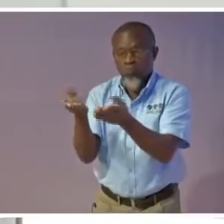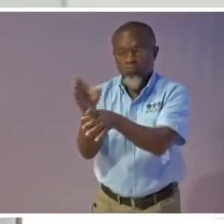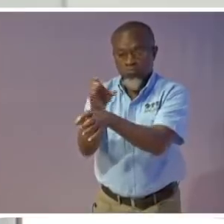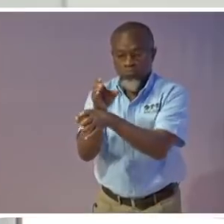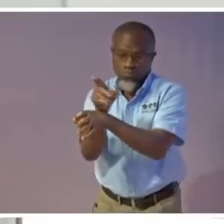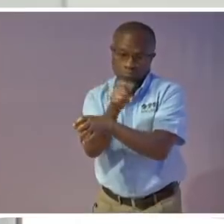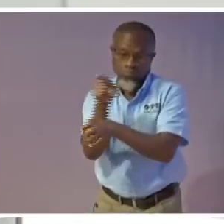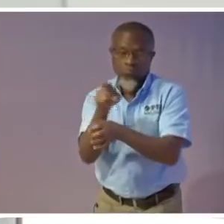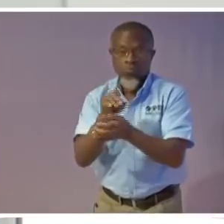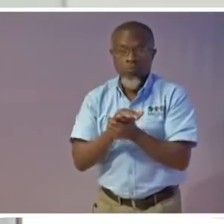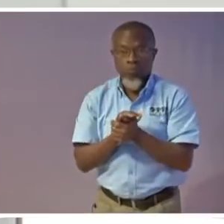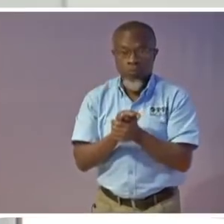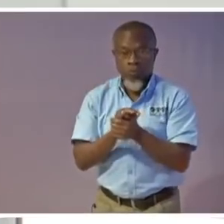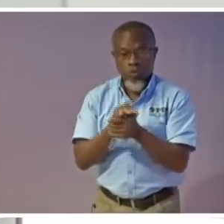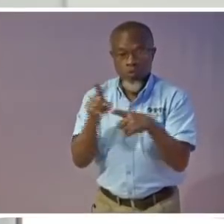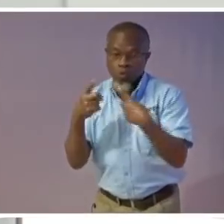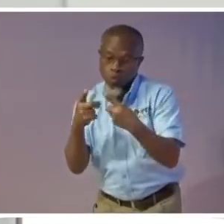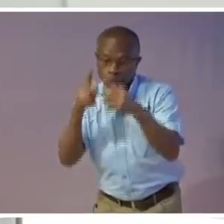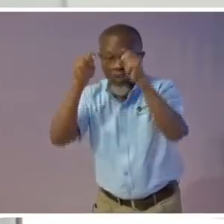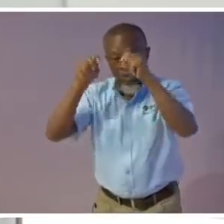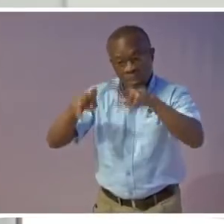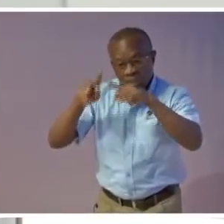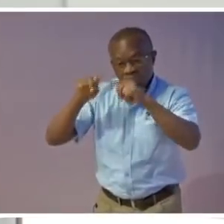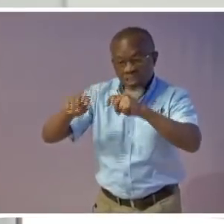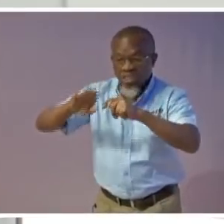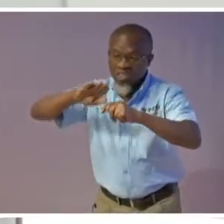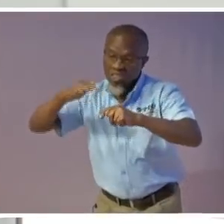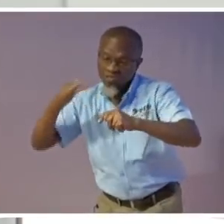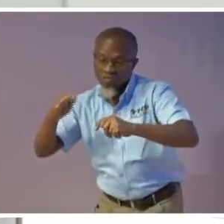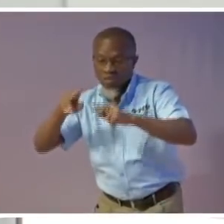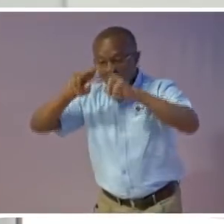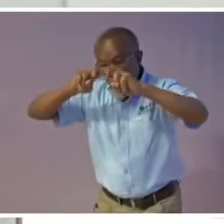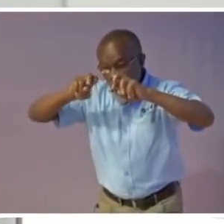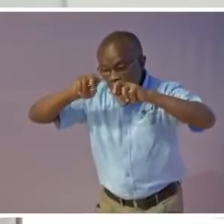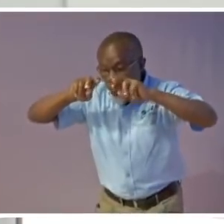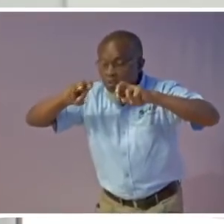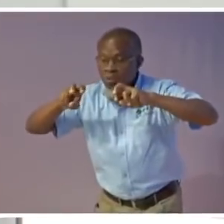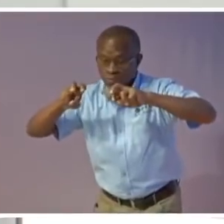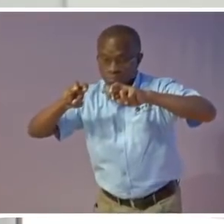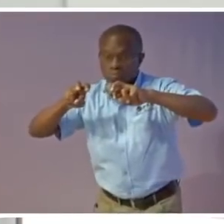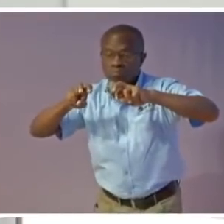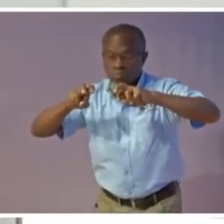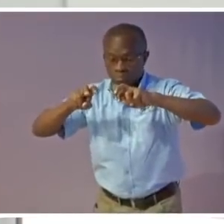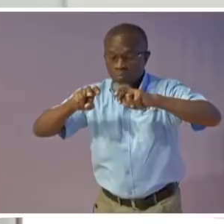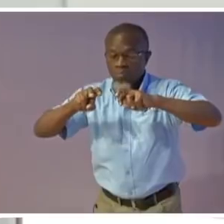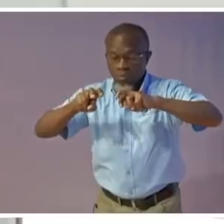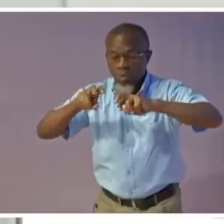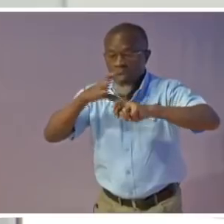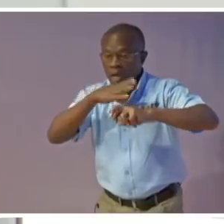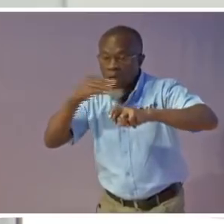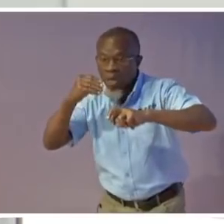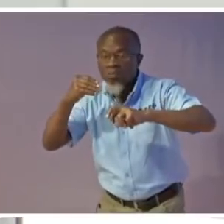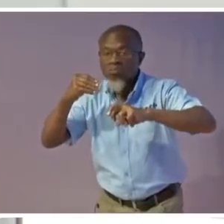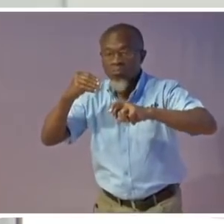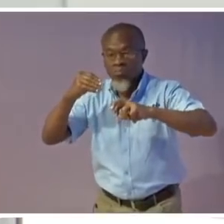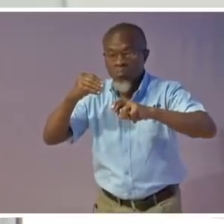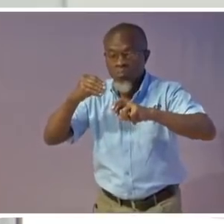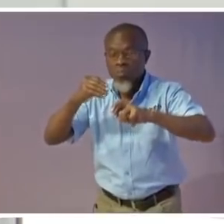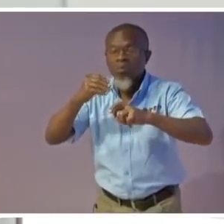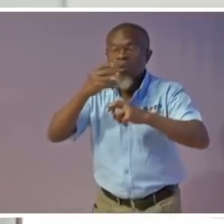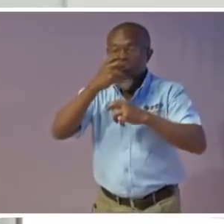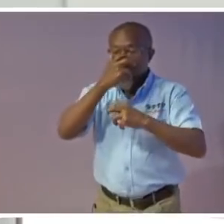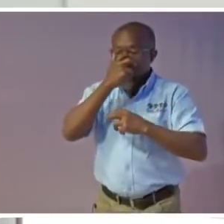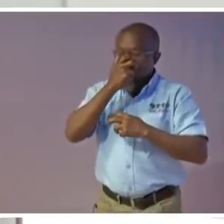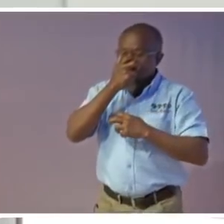ongoing testing and diagnostics, as we would say, as well as ventilatory